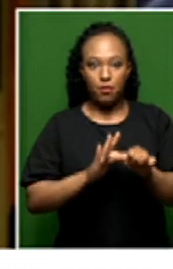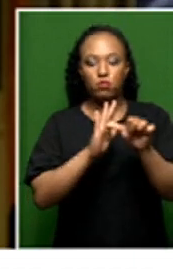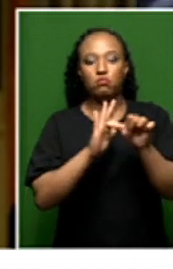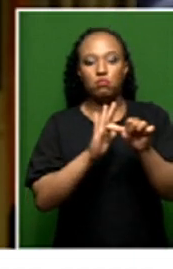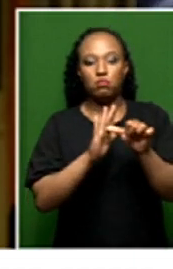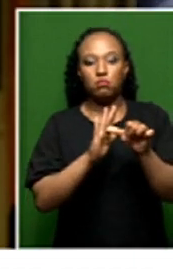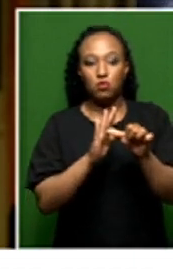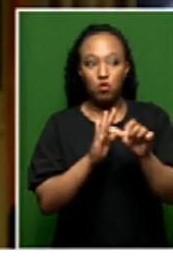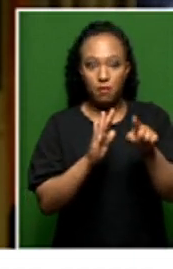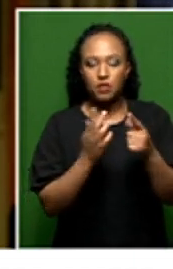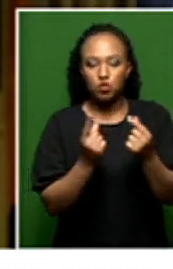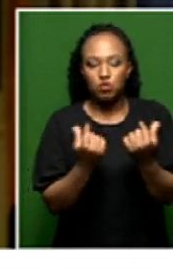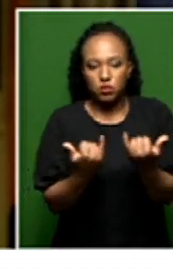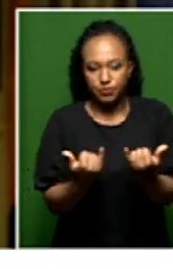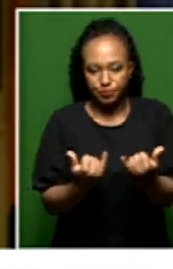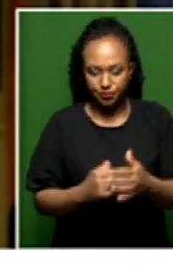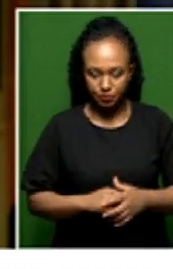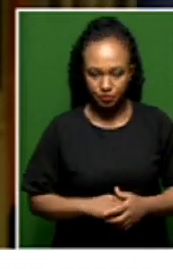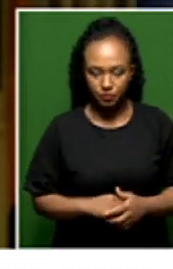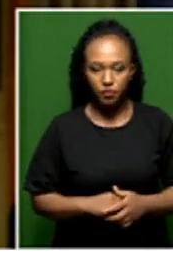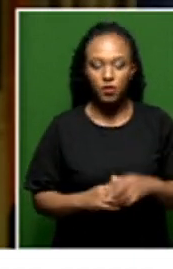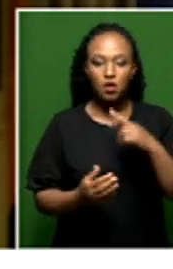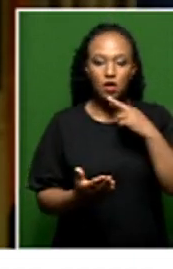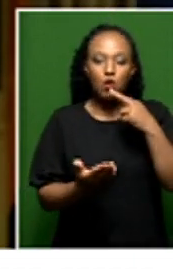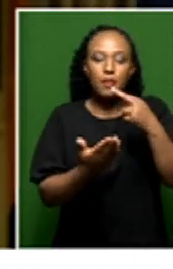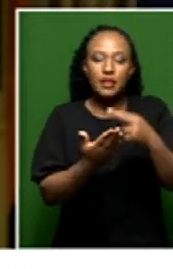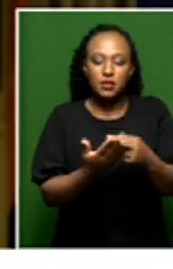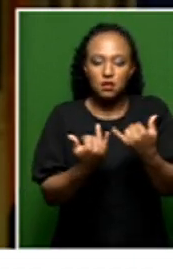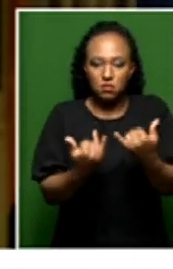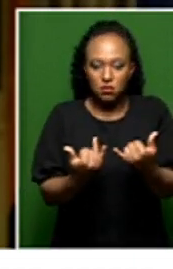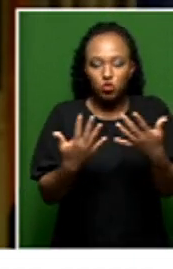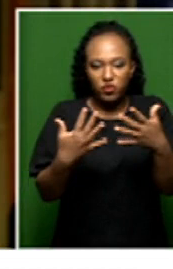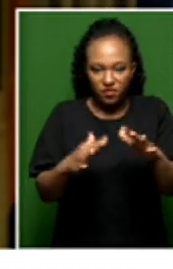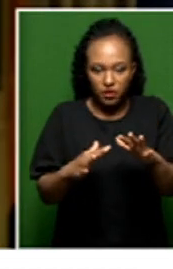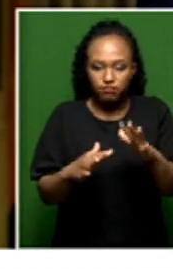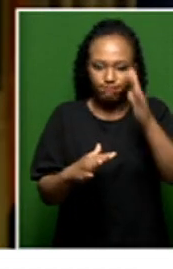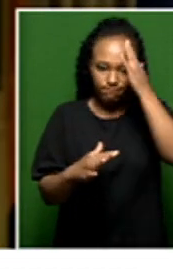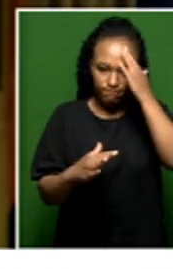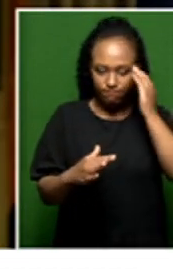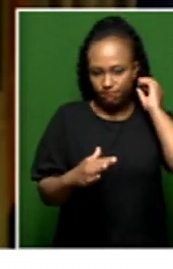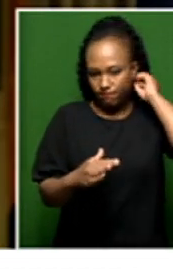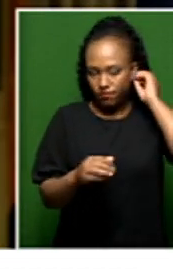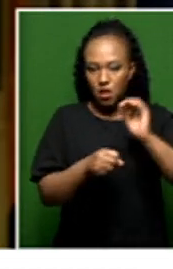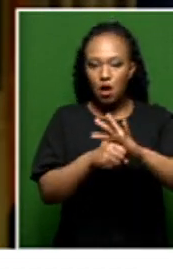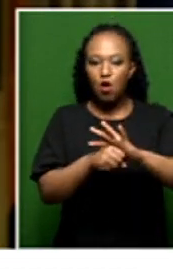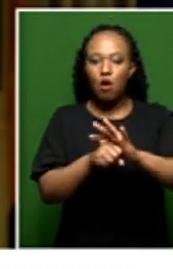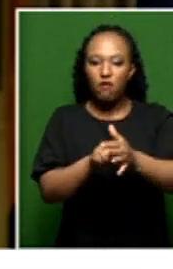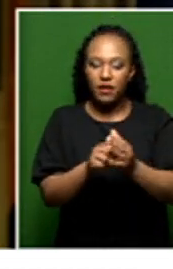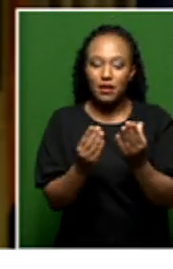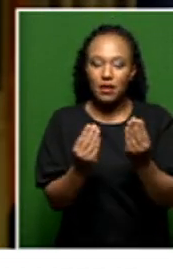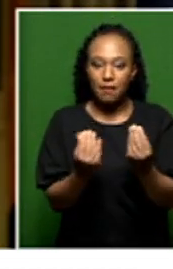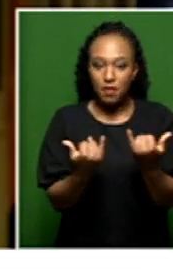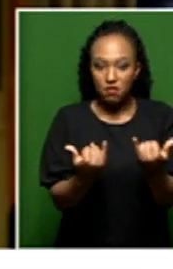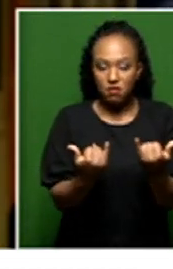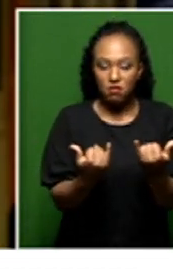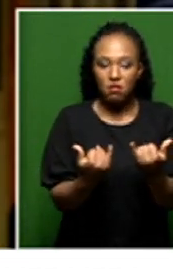to do now. In making these recommendations, we took into consideration the current state of the pandemic, the data